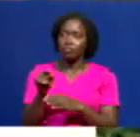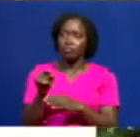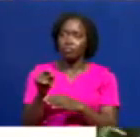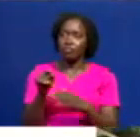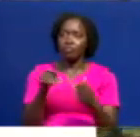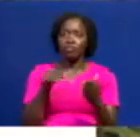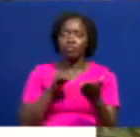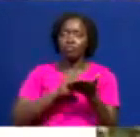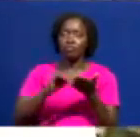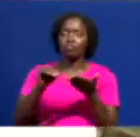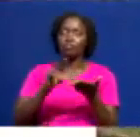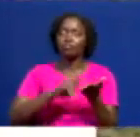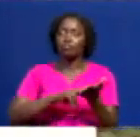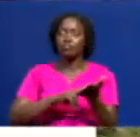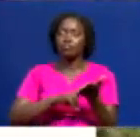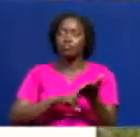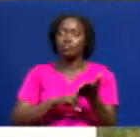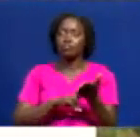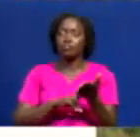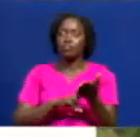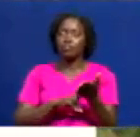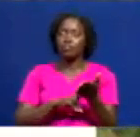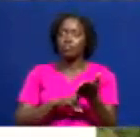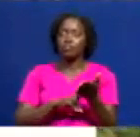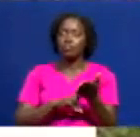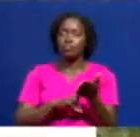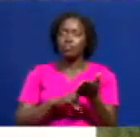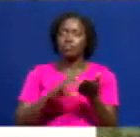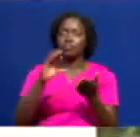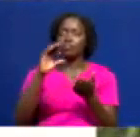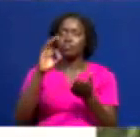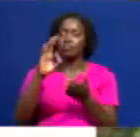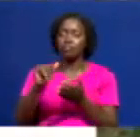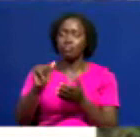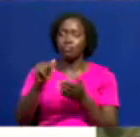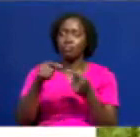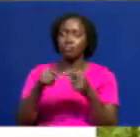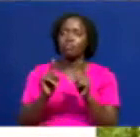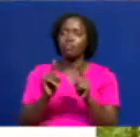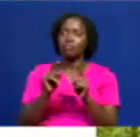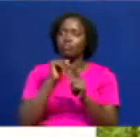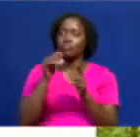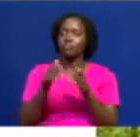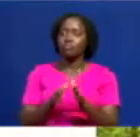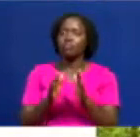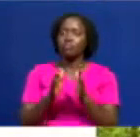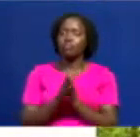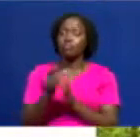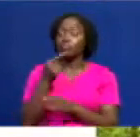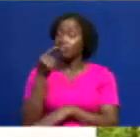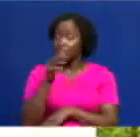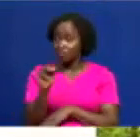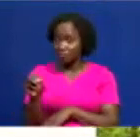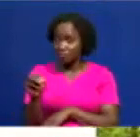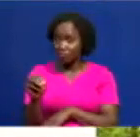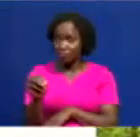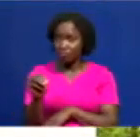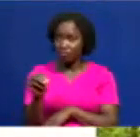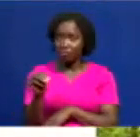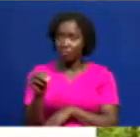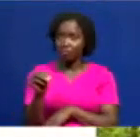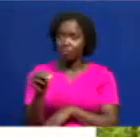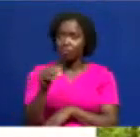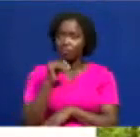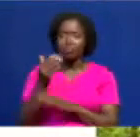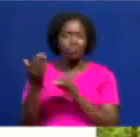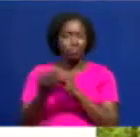blotted out of the register, that is number one, by the CFA themselves, and is not be allowed. Tunawaambianga,